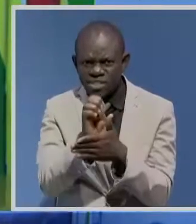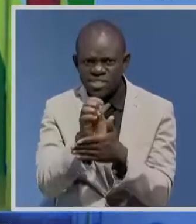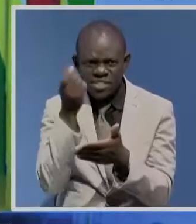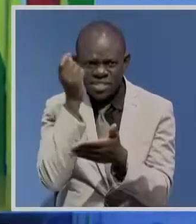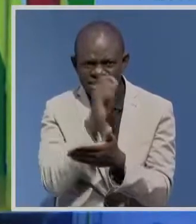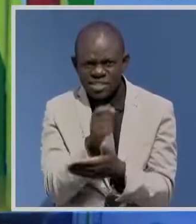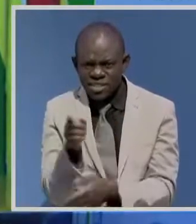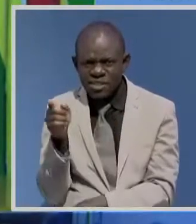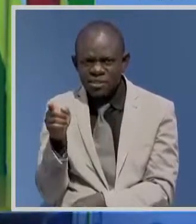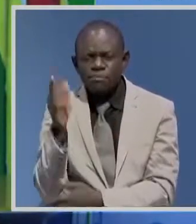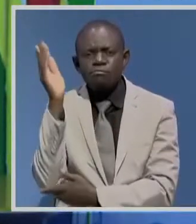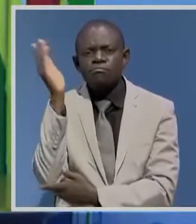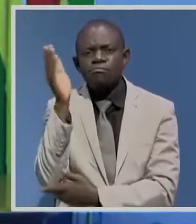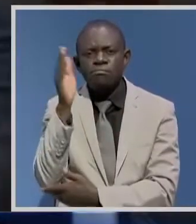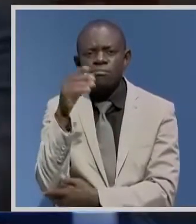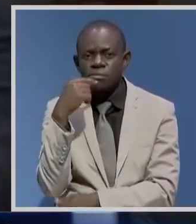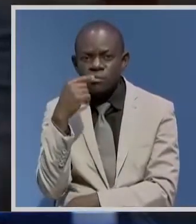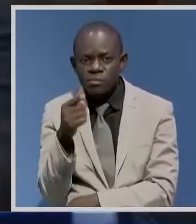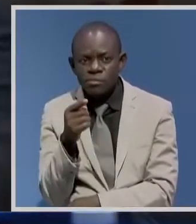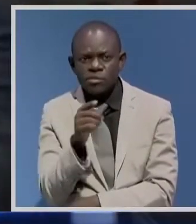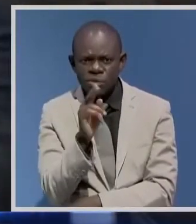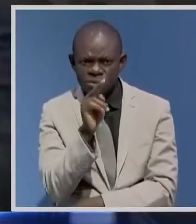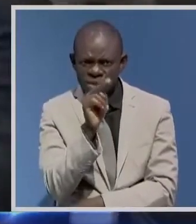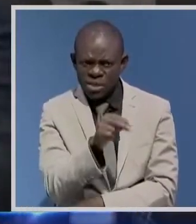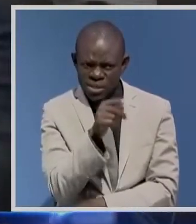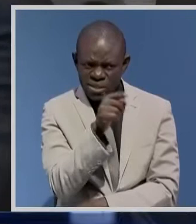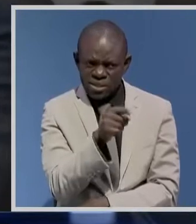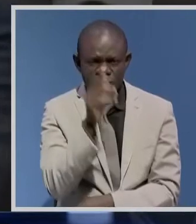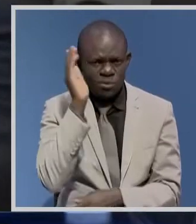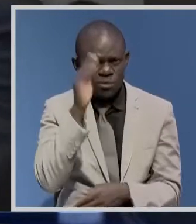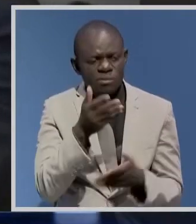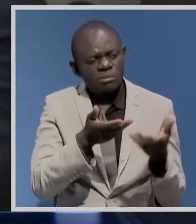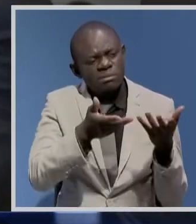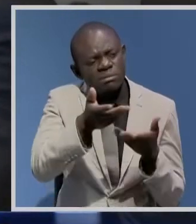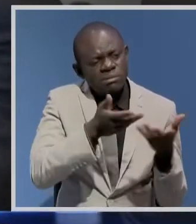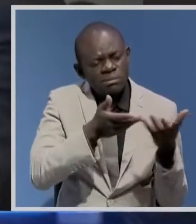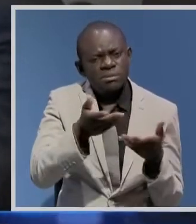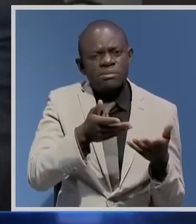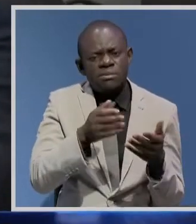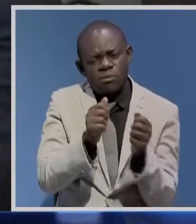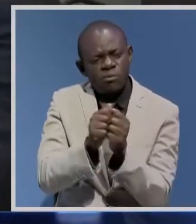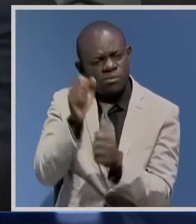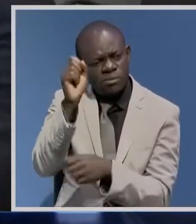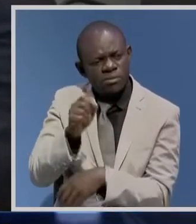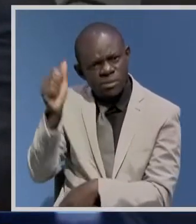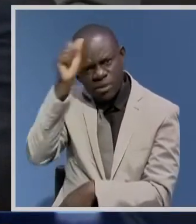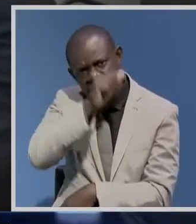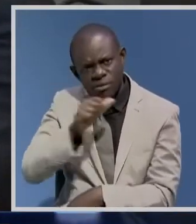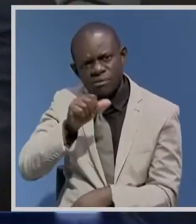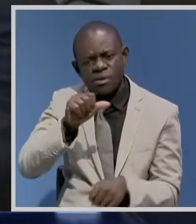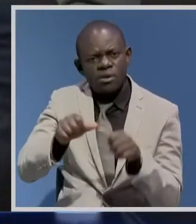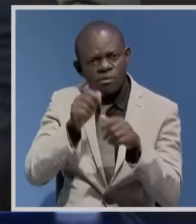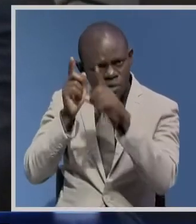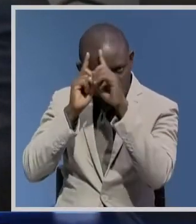summit will consider the UN Sadc engagement on the reconfiguration of the Force Intervention Brigade on the